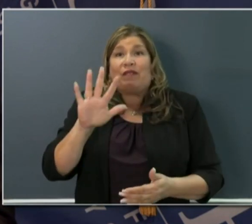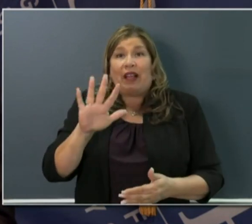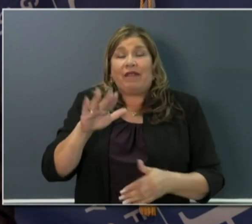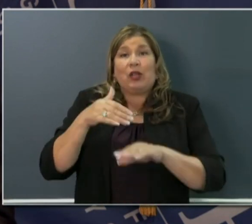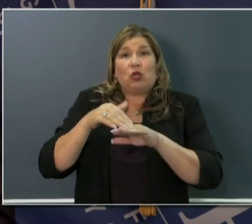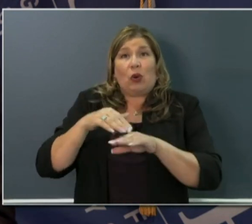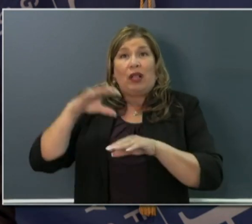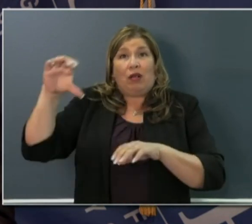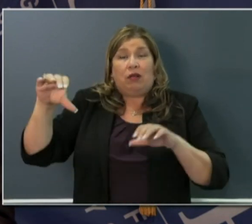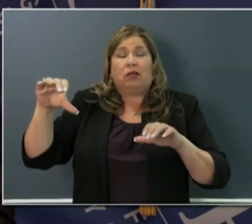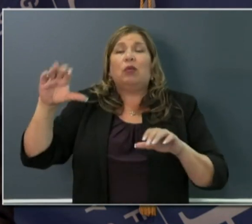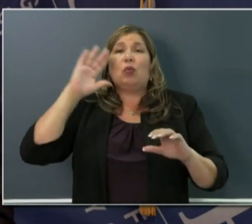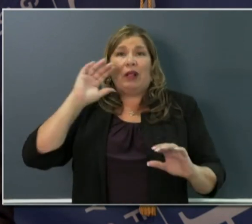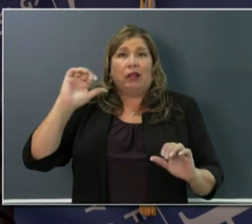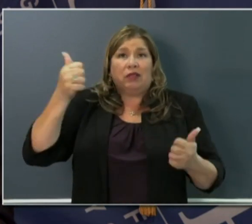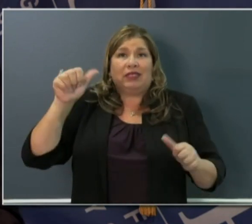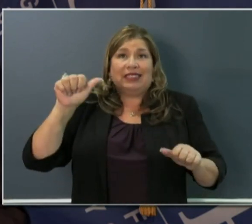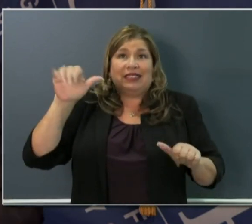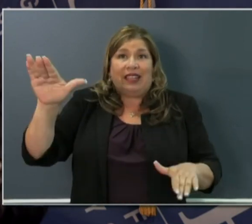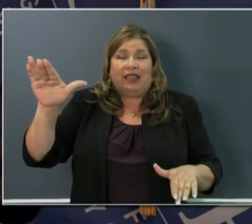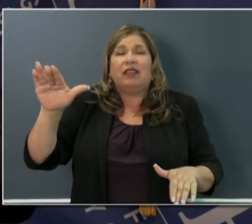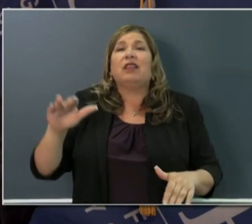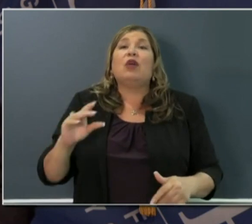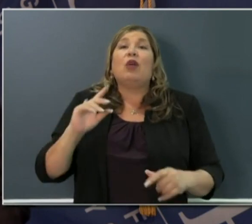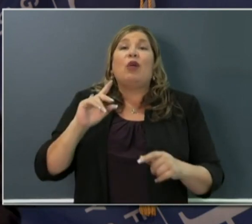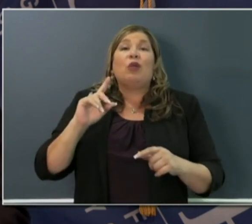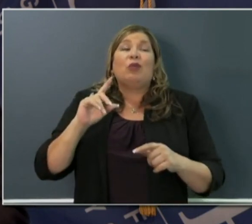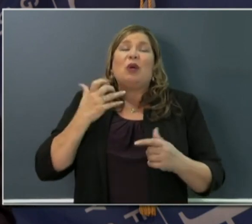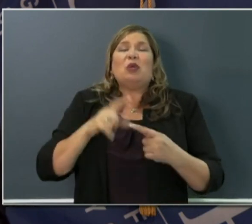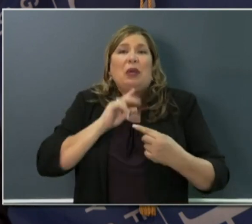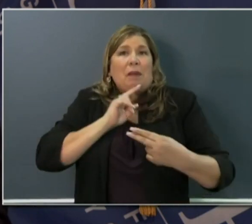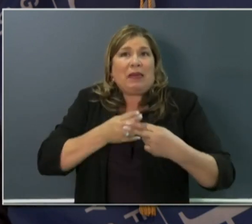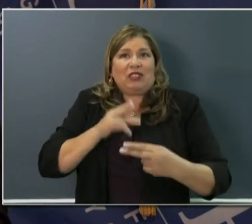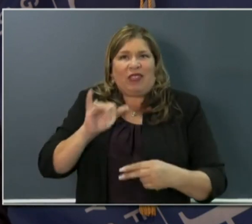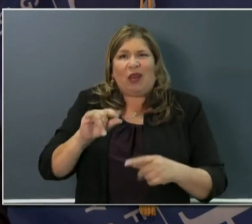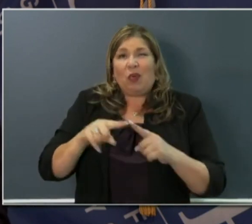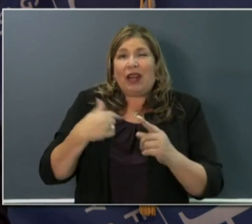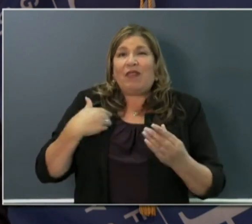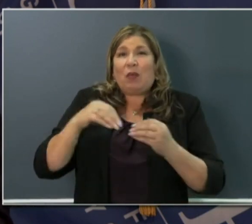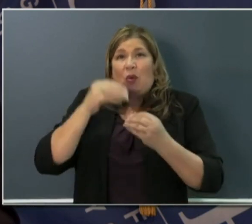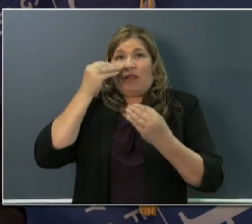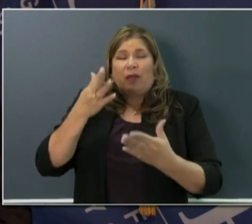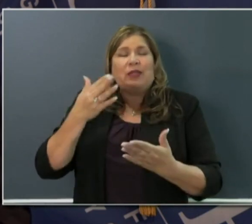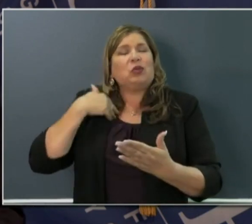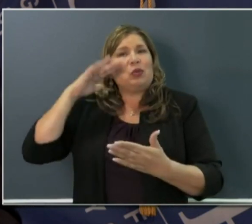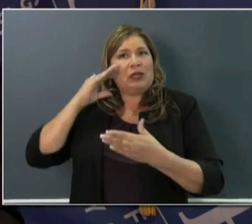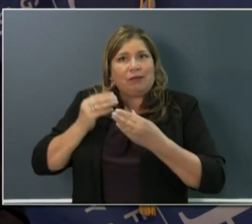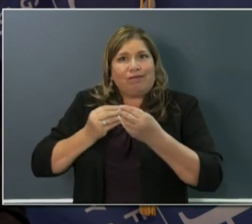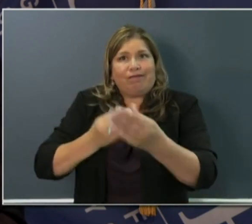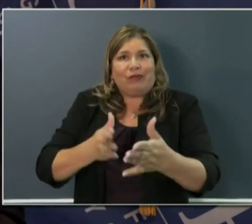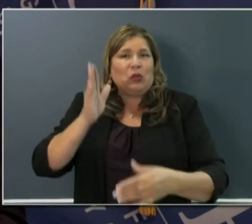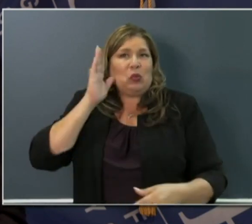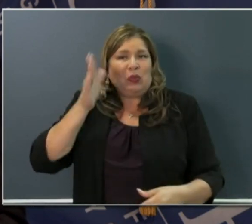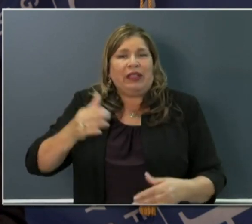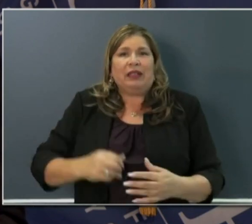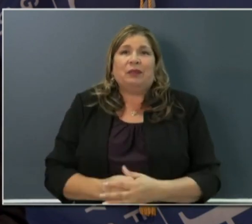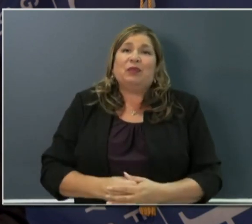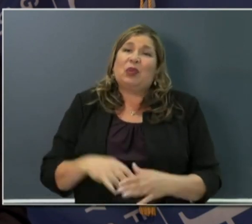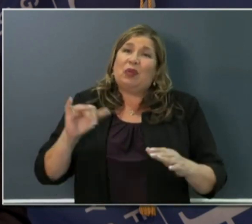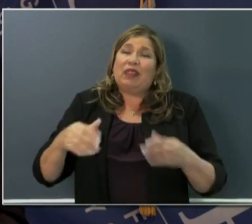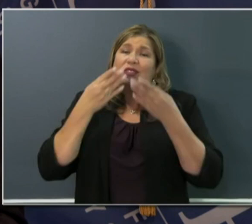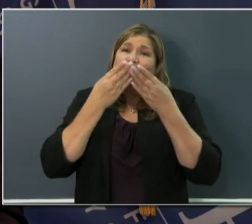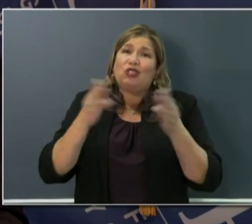those support services out. So I just wanted to mention that as well. So that's, in broad strokes, an